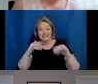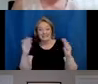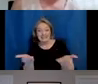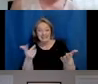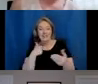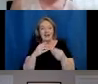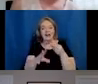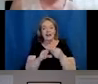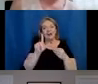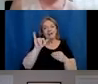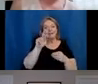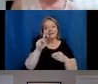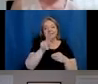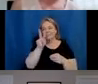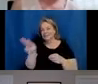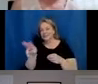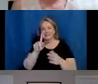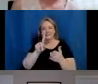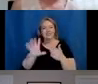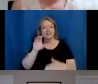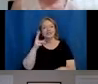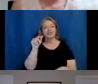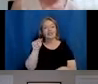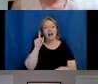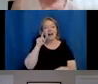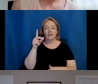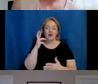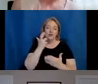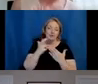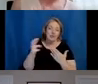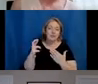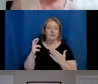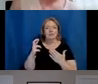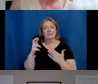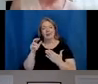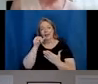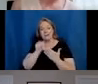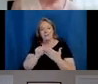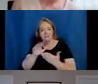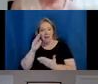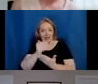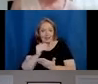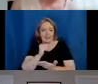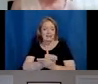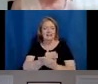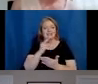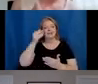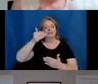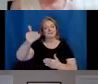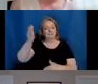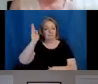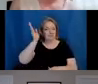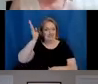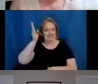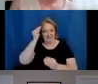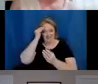links to the chat, to resources, websites, mailing lists, playlists, and upcoming presentations. So you